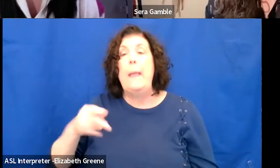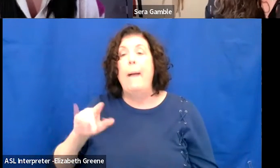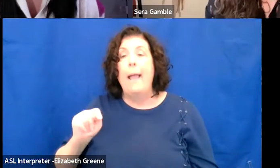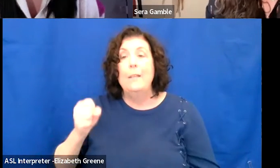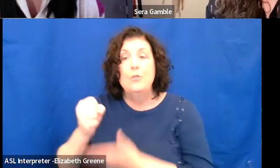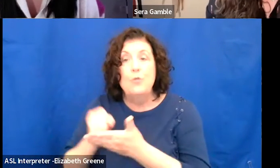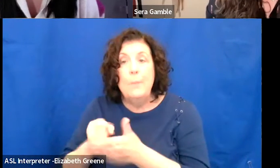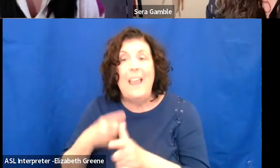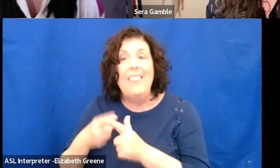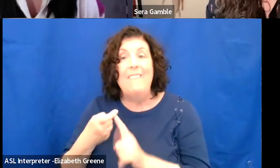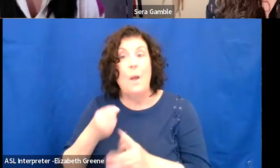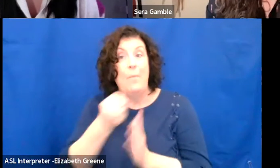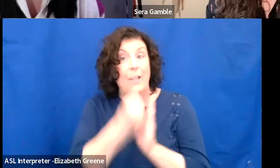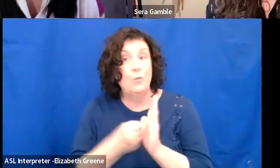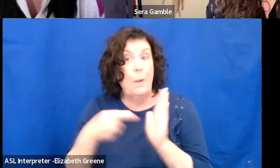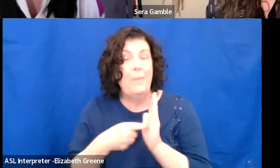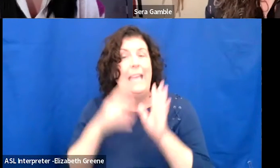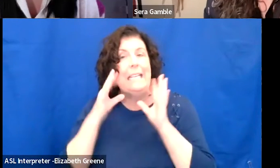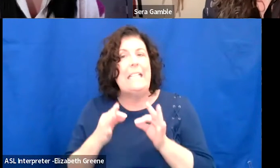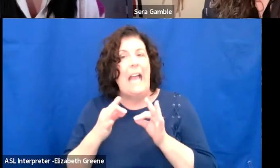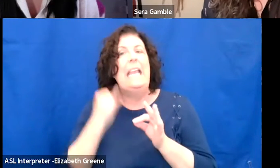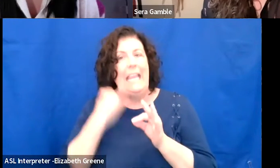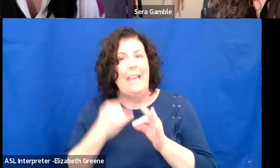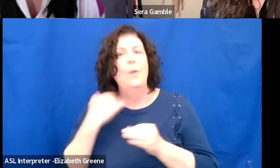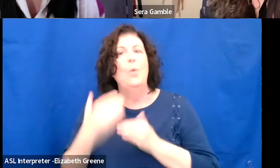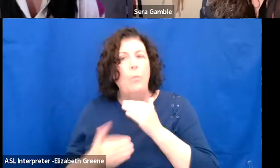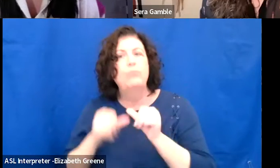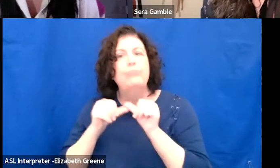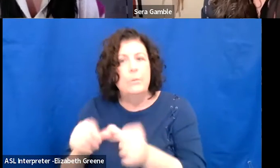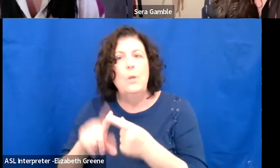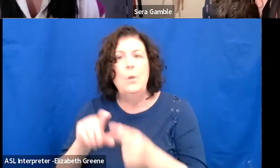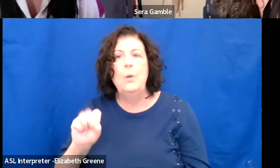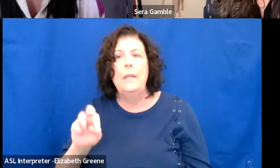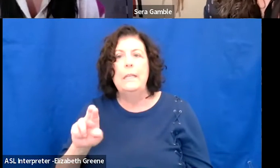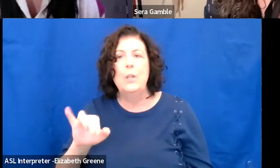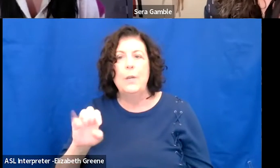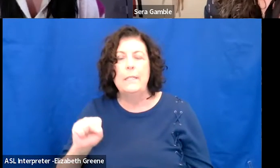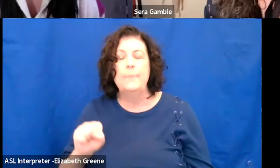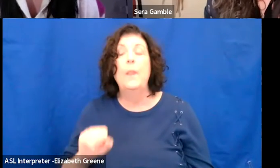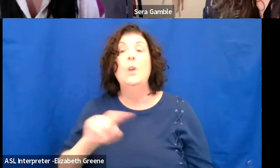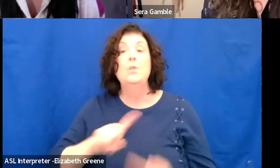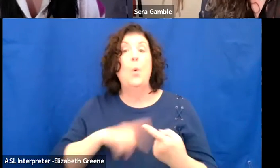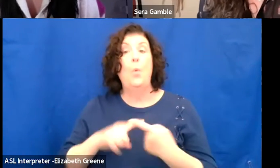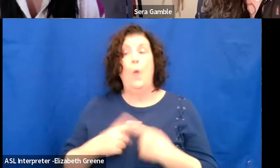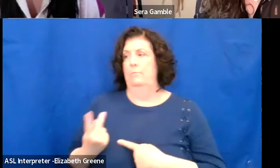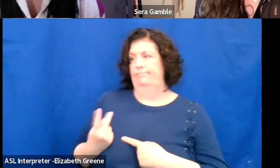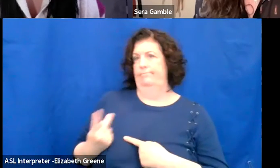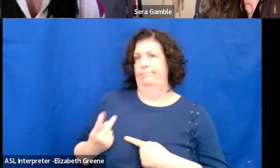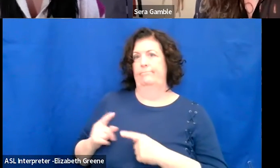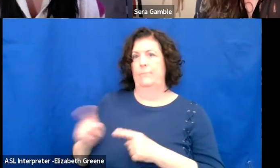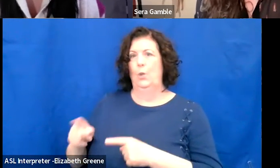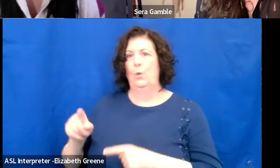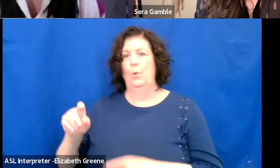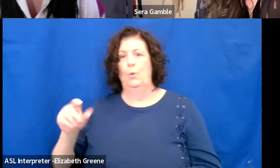they're going to pick it up to series. And when you and I started in the business, I think the pilot process was the most